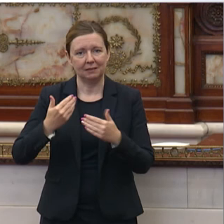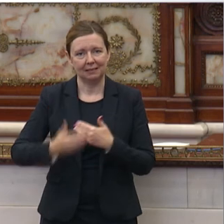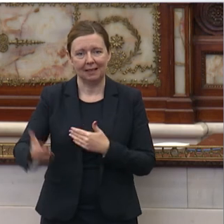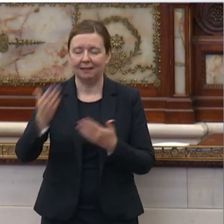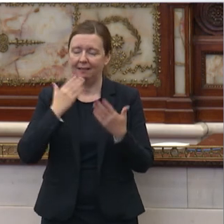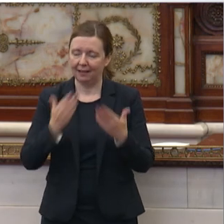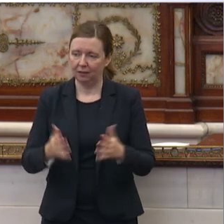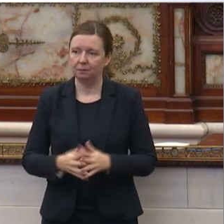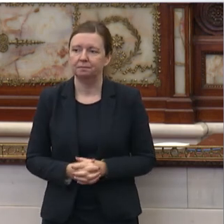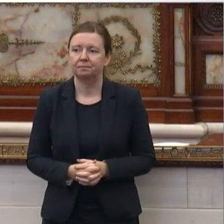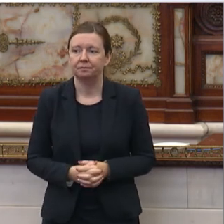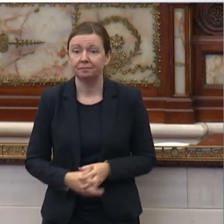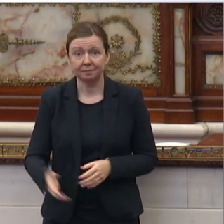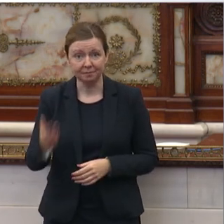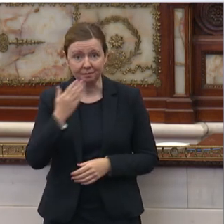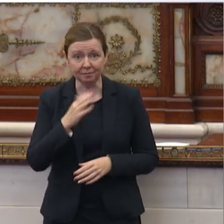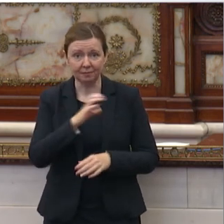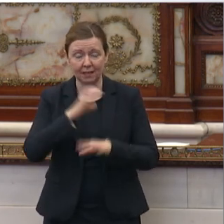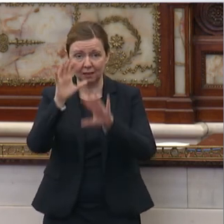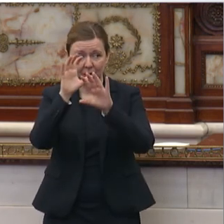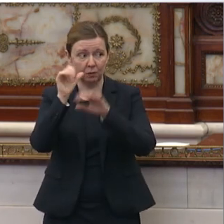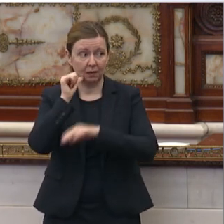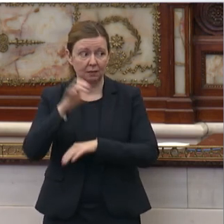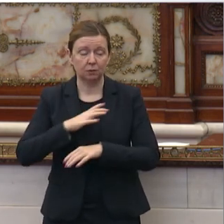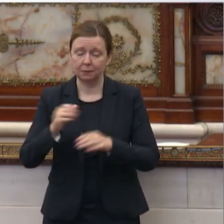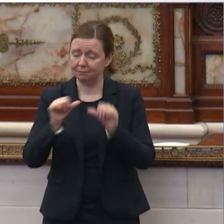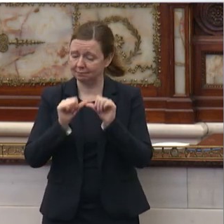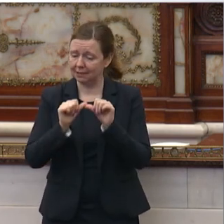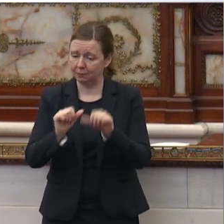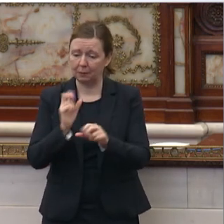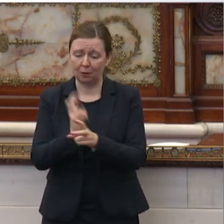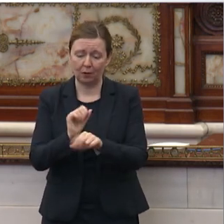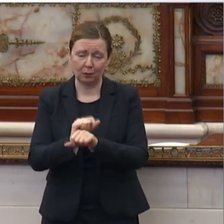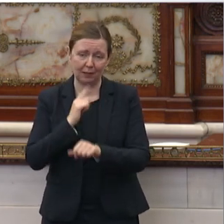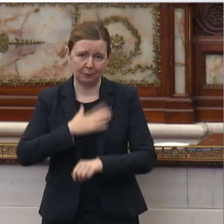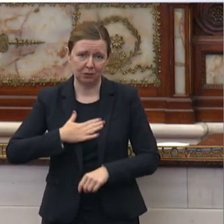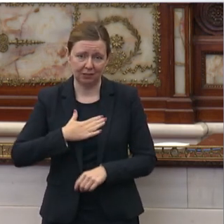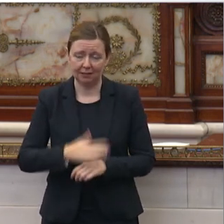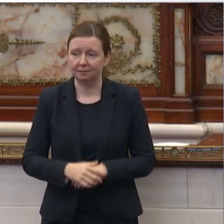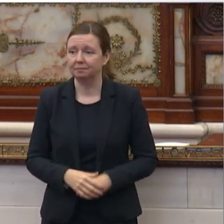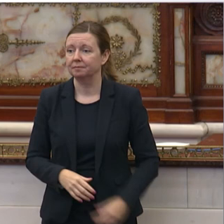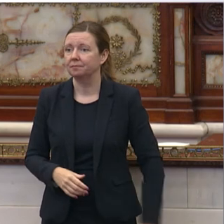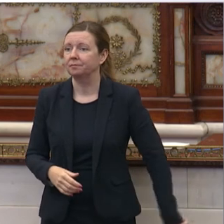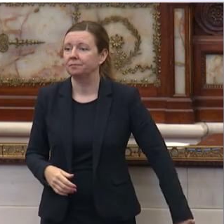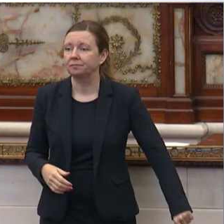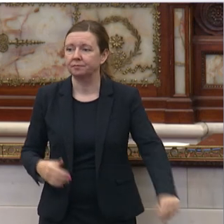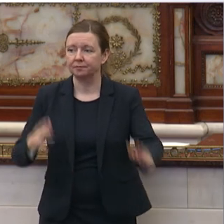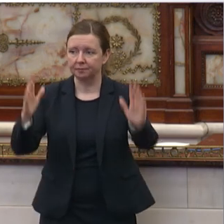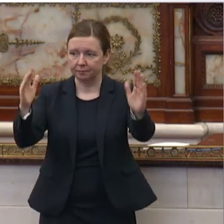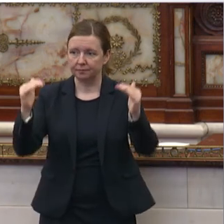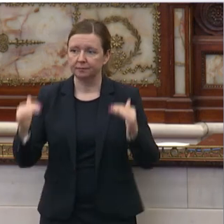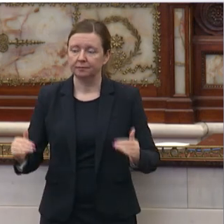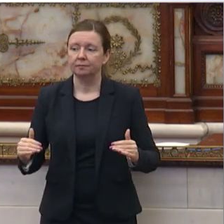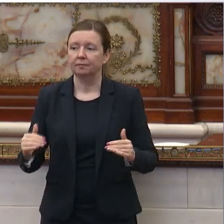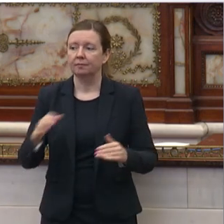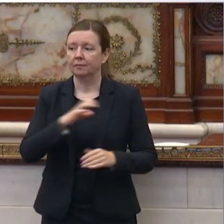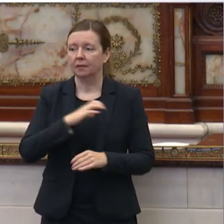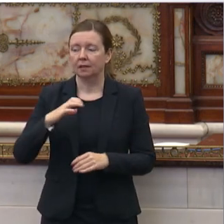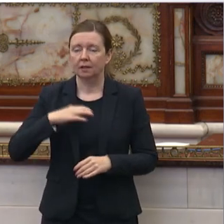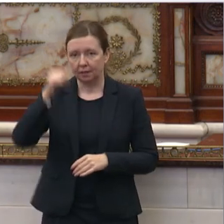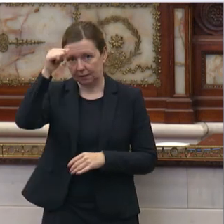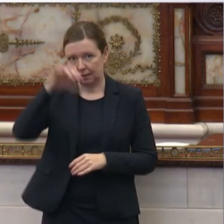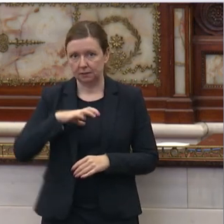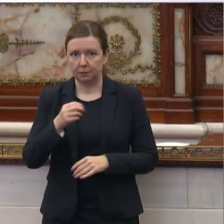you. Thank you, Councilwoman. Keep up the hard work. I appreciate it. Next up, I believe we have Councilman O.